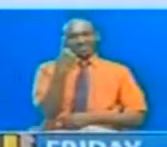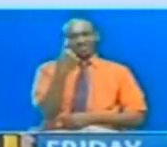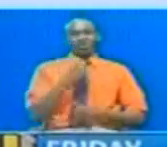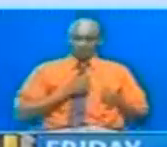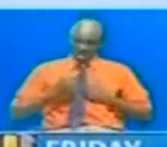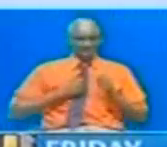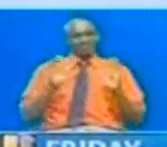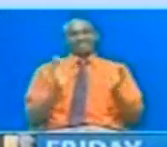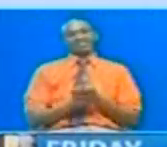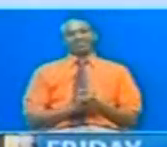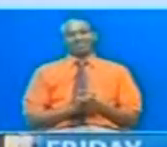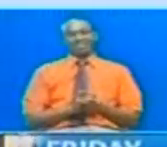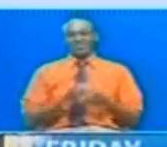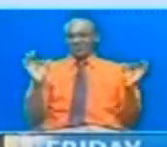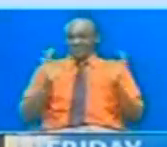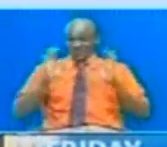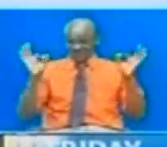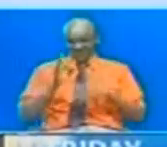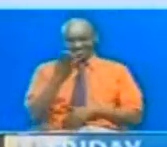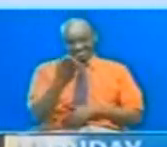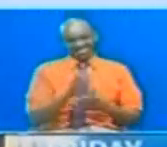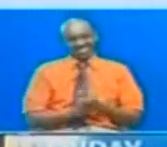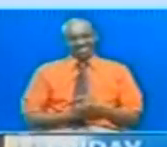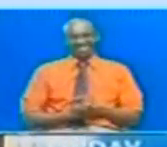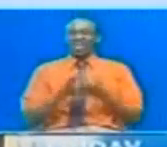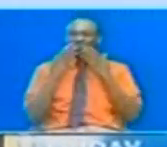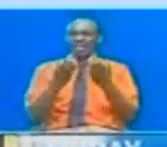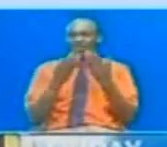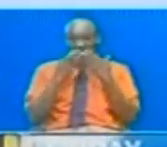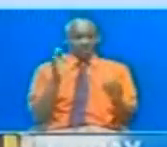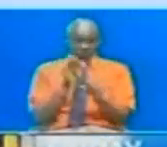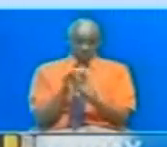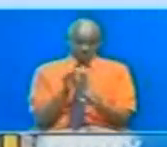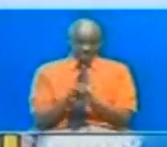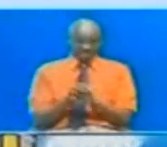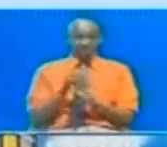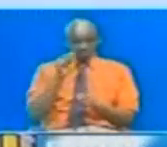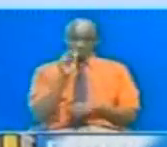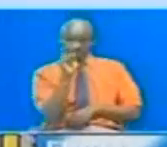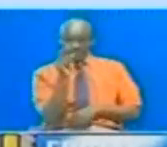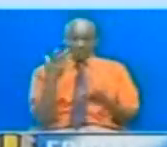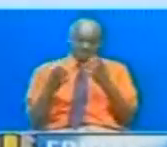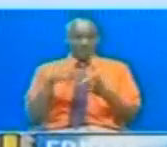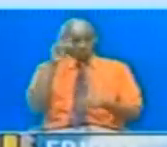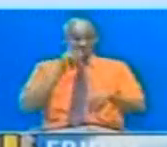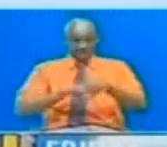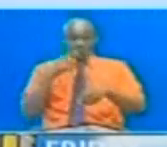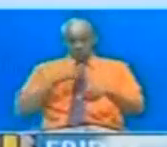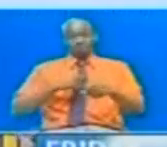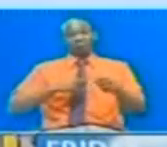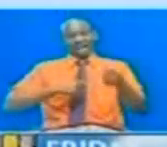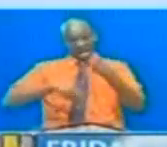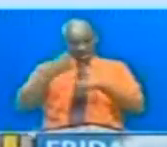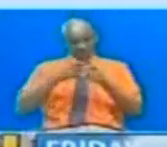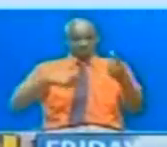Rwanda. Wow, amazing. All right, so thank you so much, Wendy. We'll see if we get some more time, she'll be able to perform a little bit